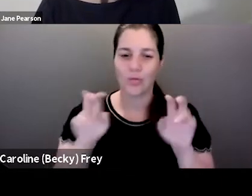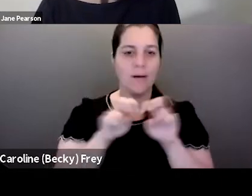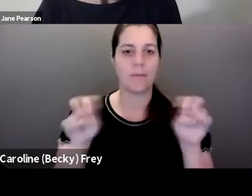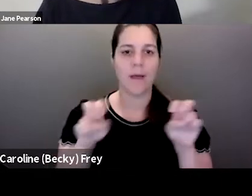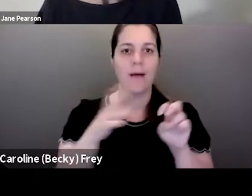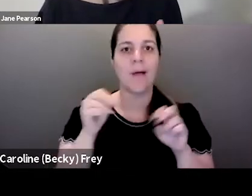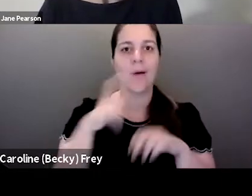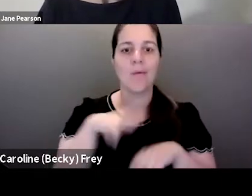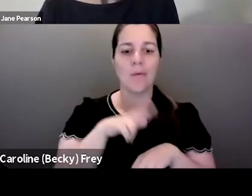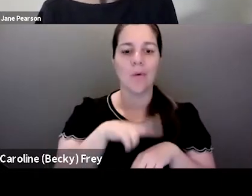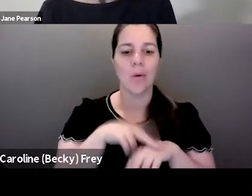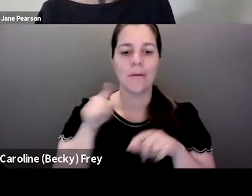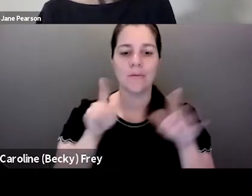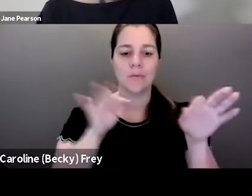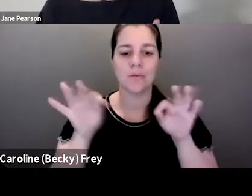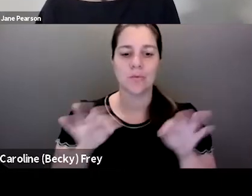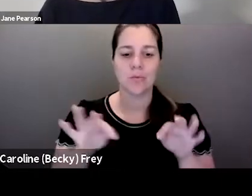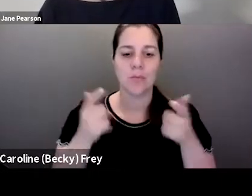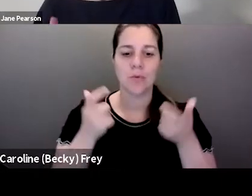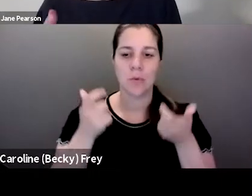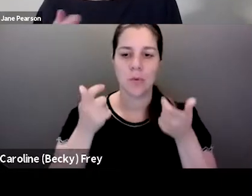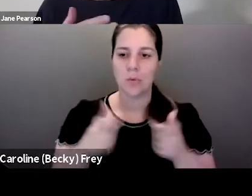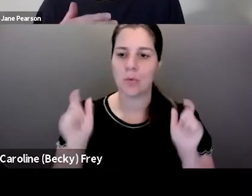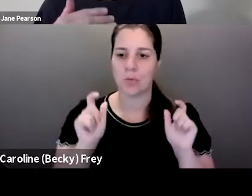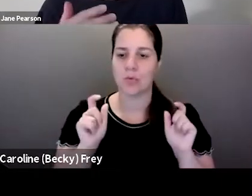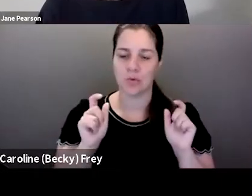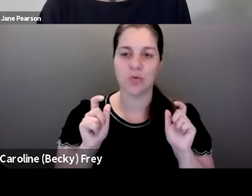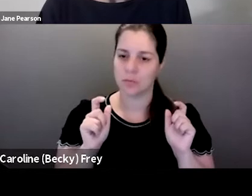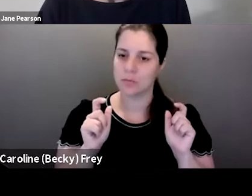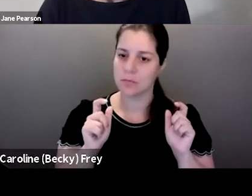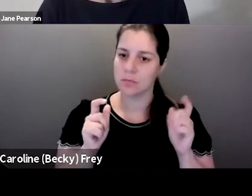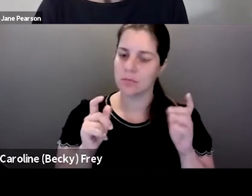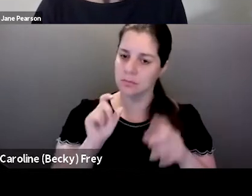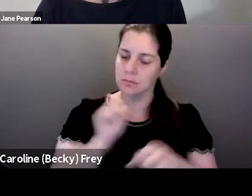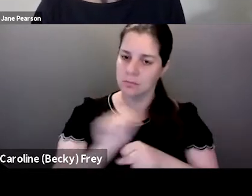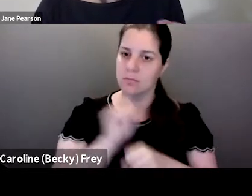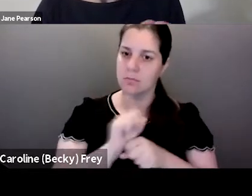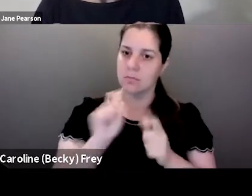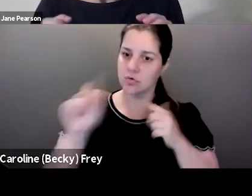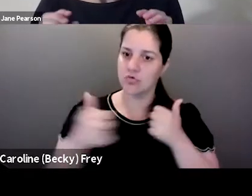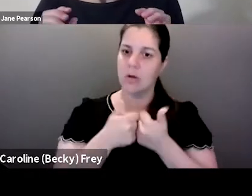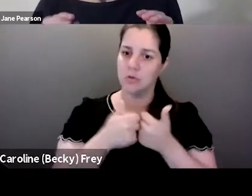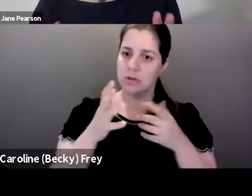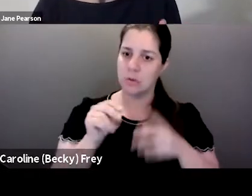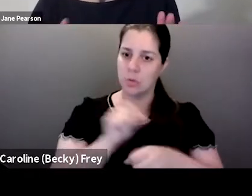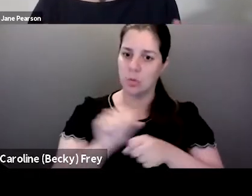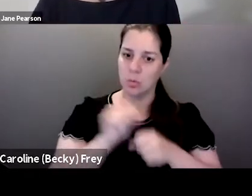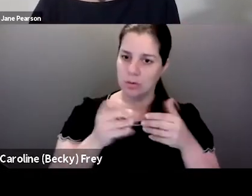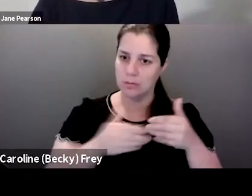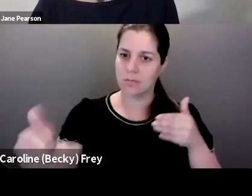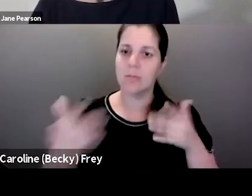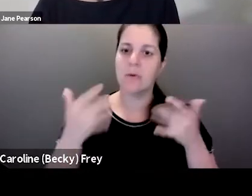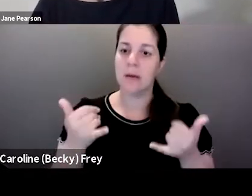for competent services, the challenges. And now we want to focus on some experts who know